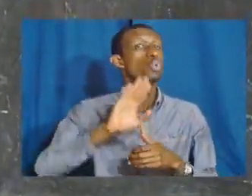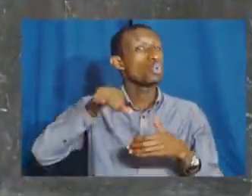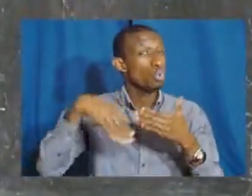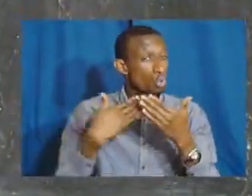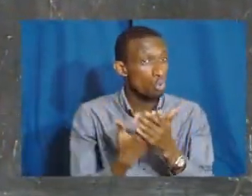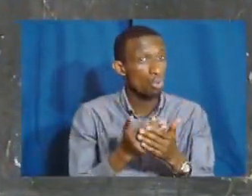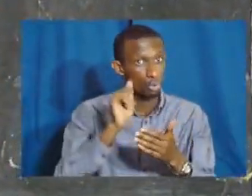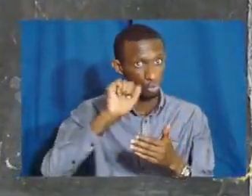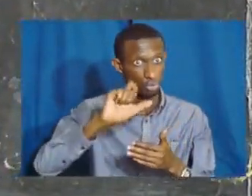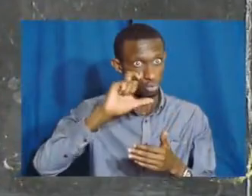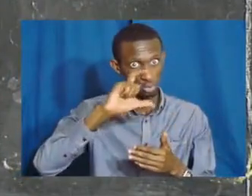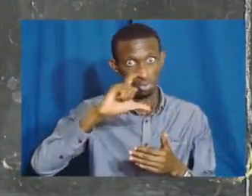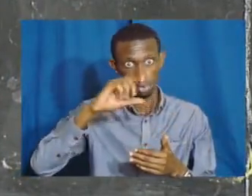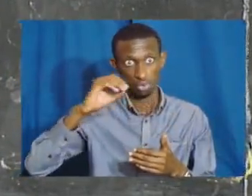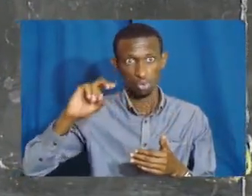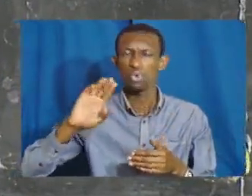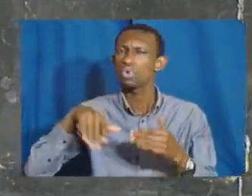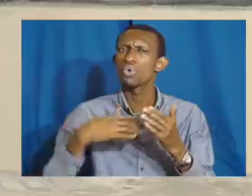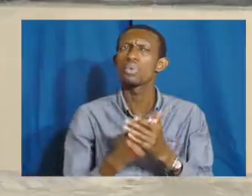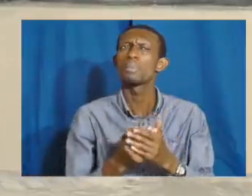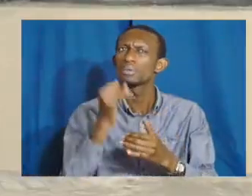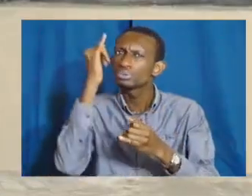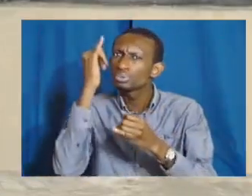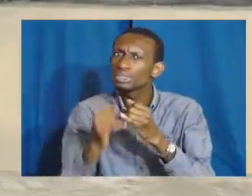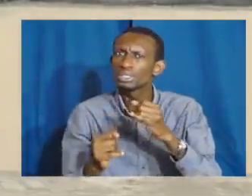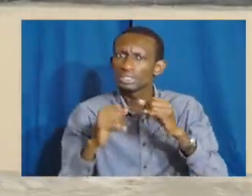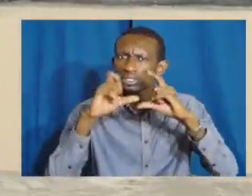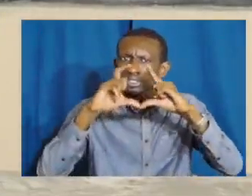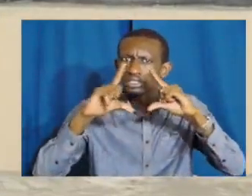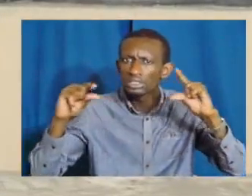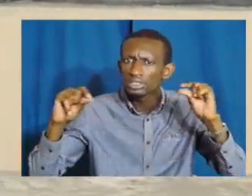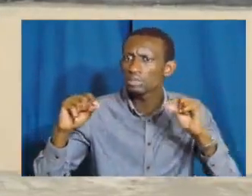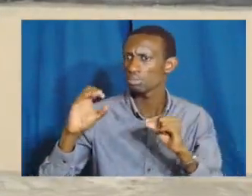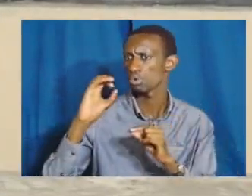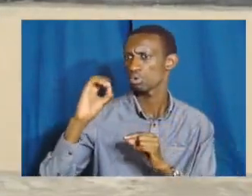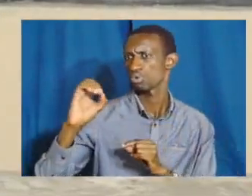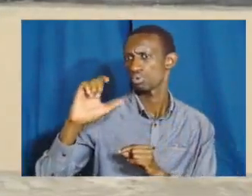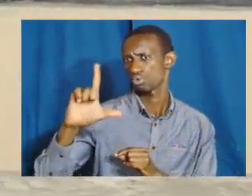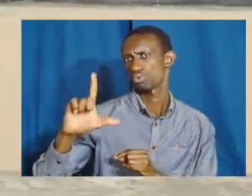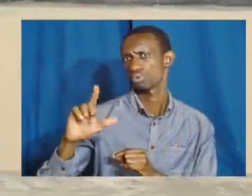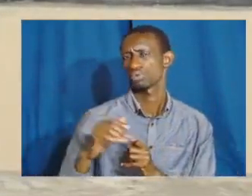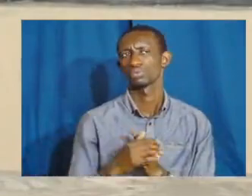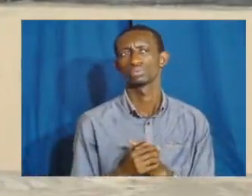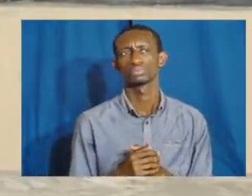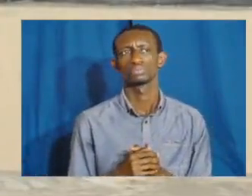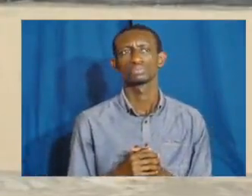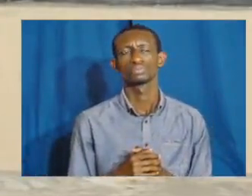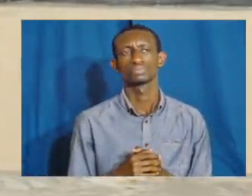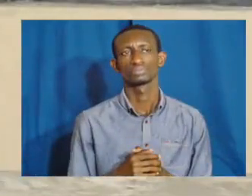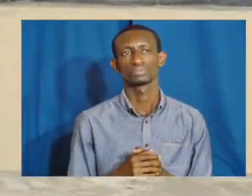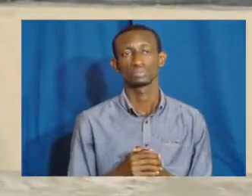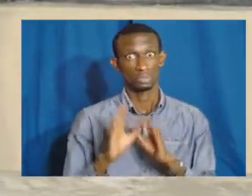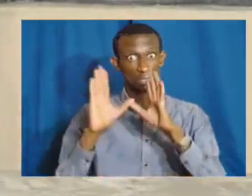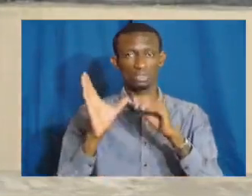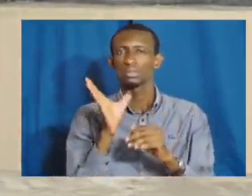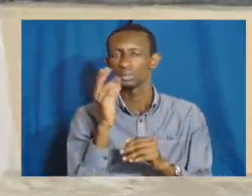remember, end with or. That is, if you can see properly. Right, let's look